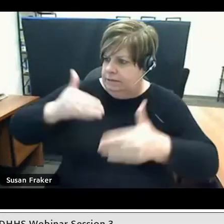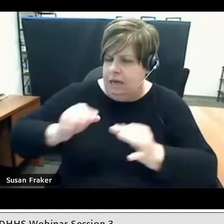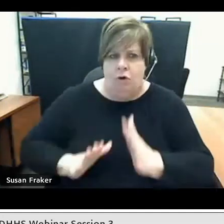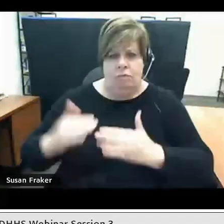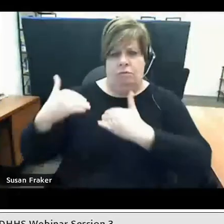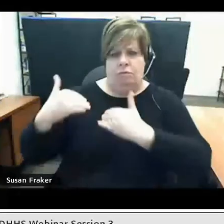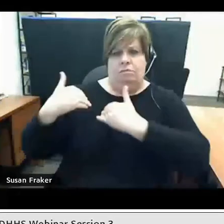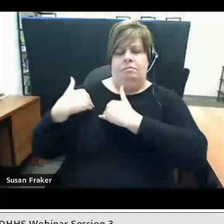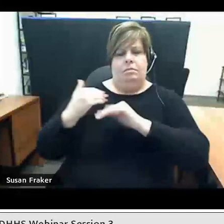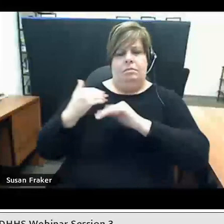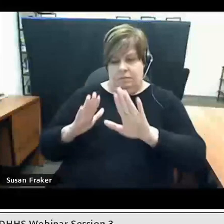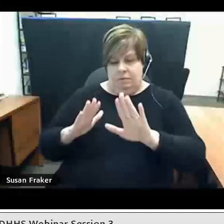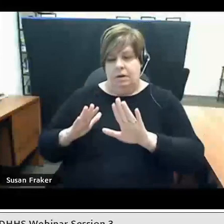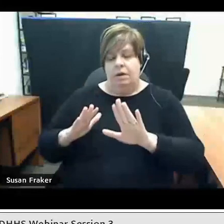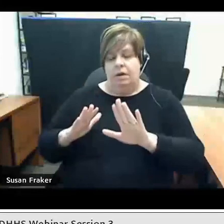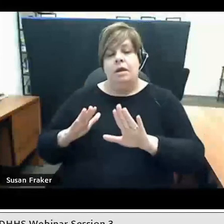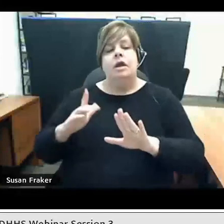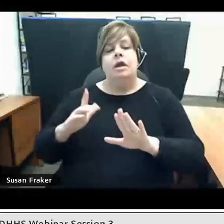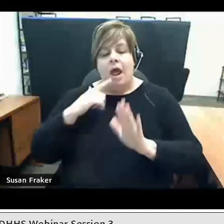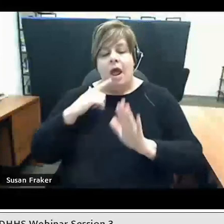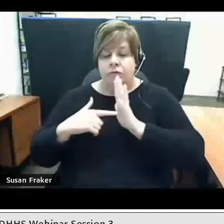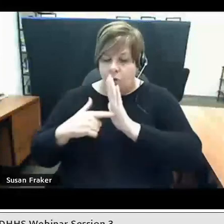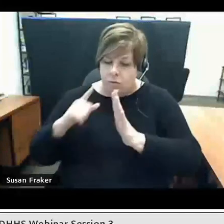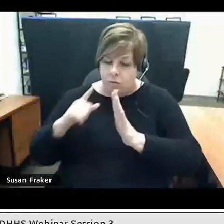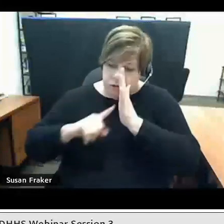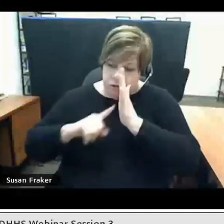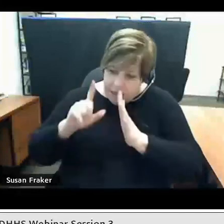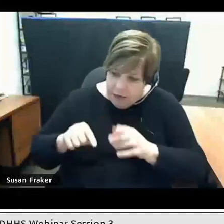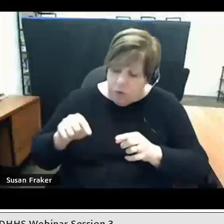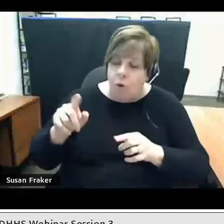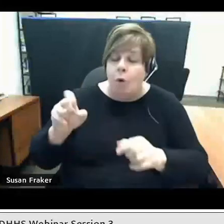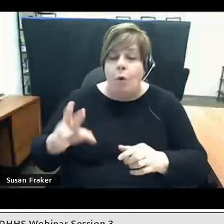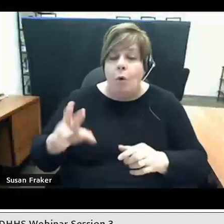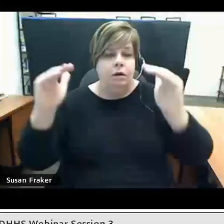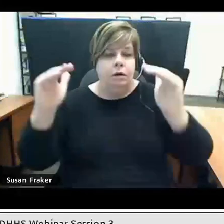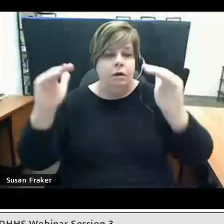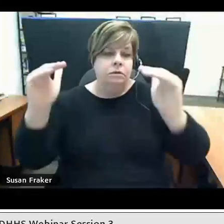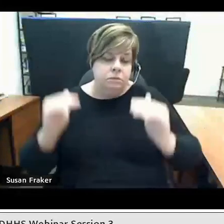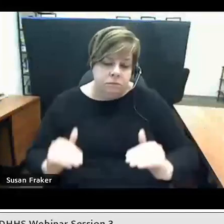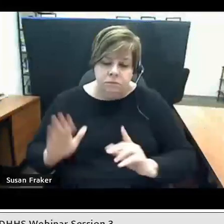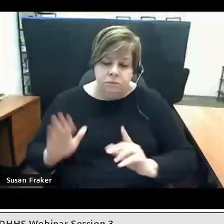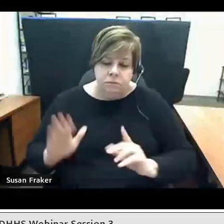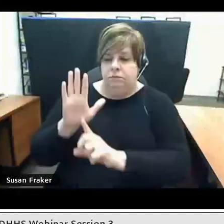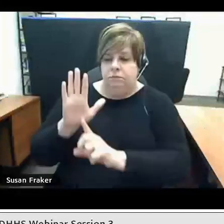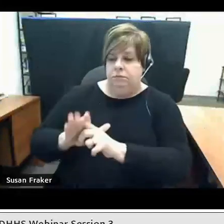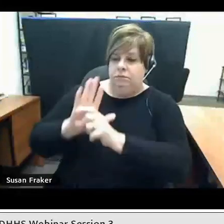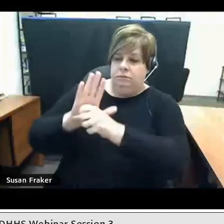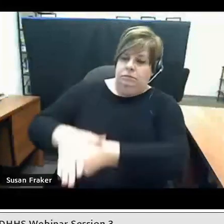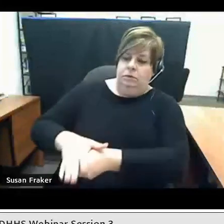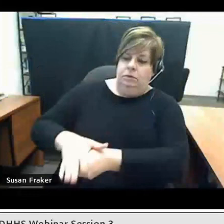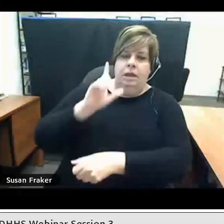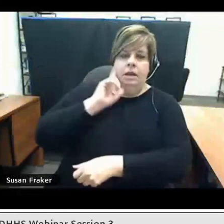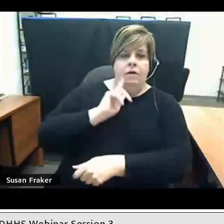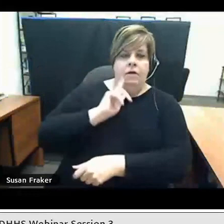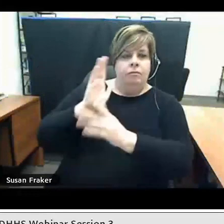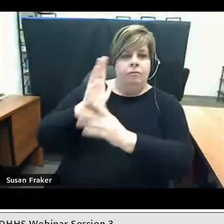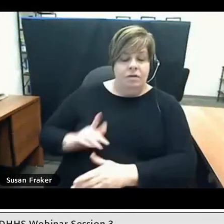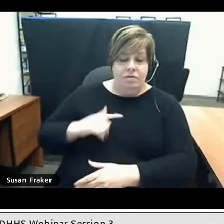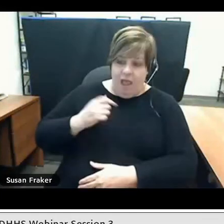as I could with anyone else, or playing down to the deaf individual and condescending when the person understands